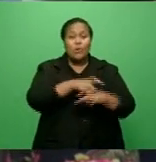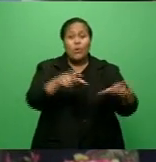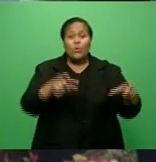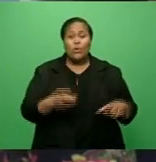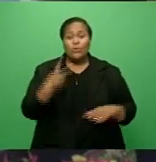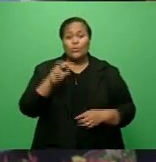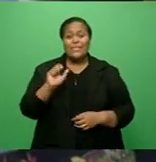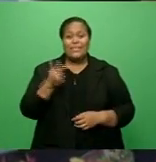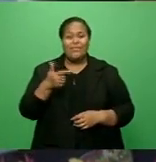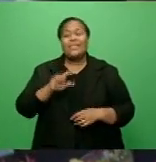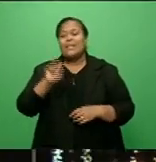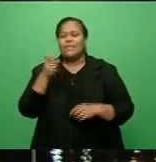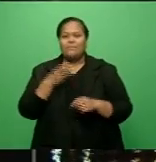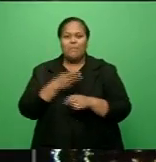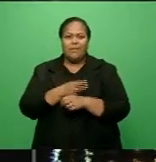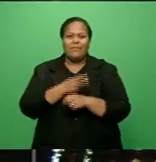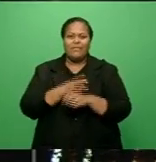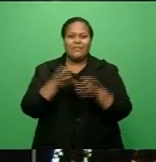next month for plea.